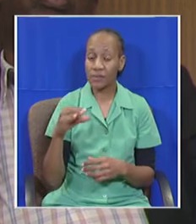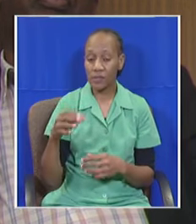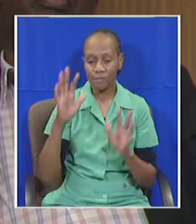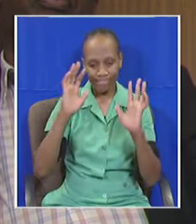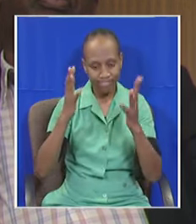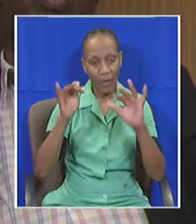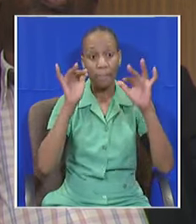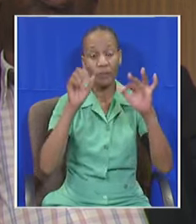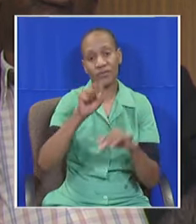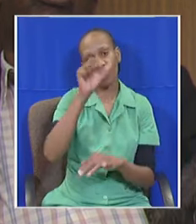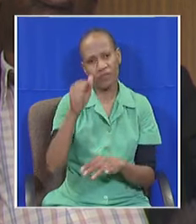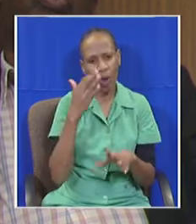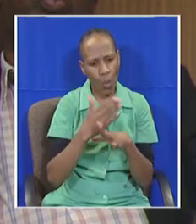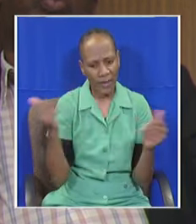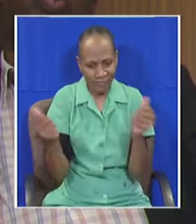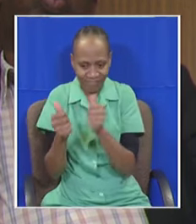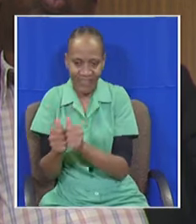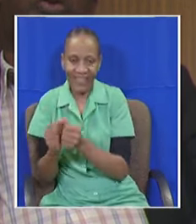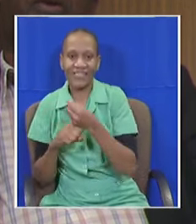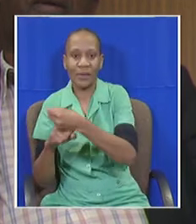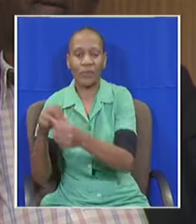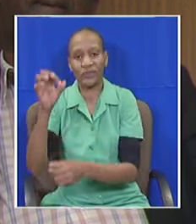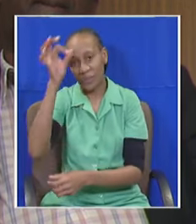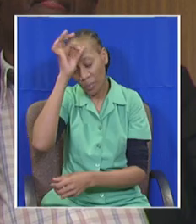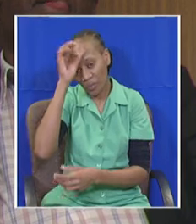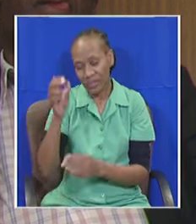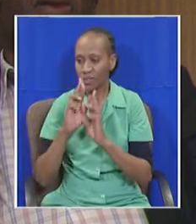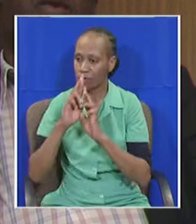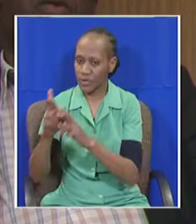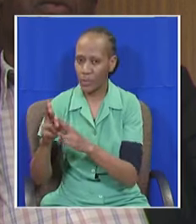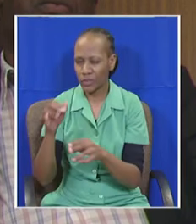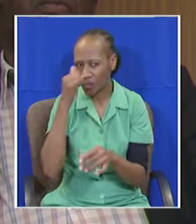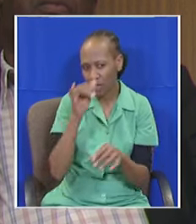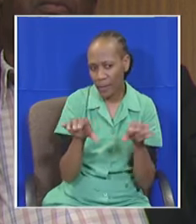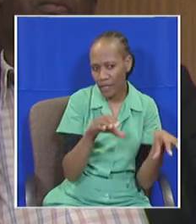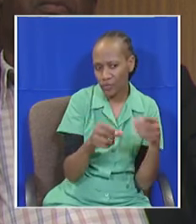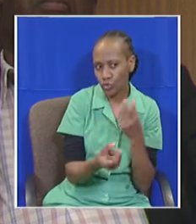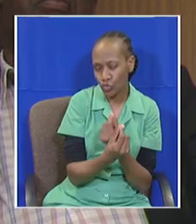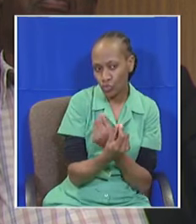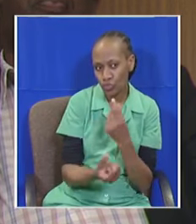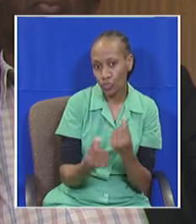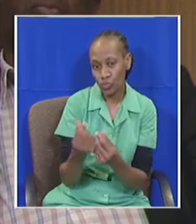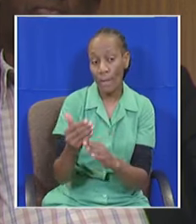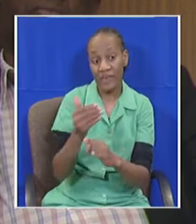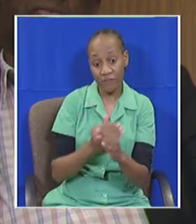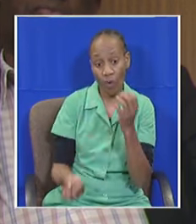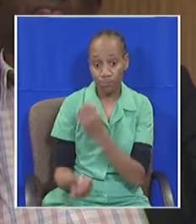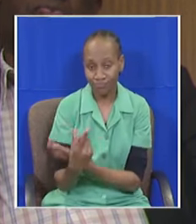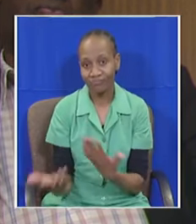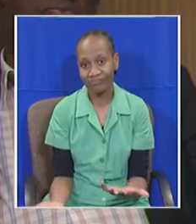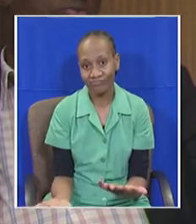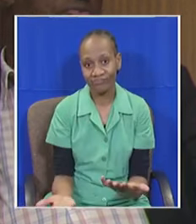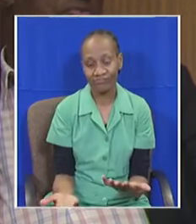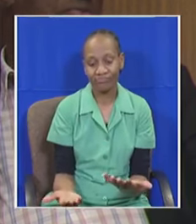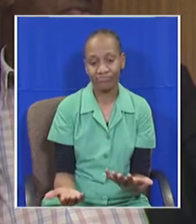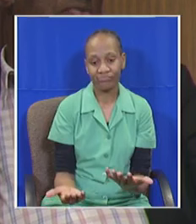public for working with the police reporting acts of criminality, especially before they happened. It is only